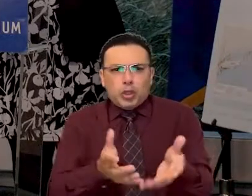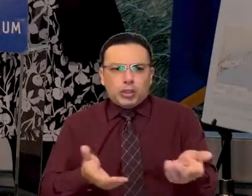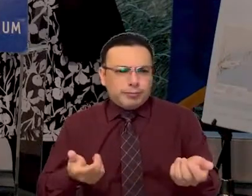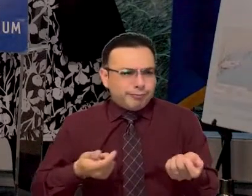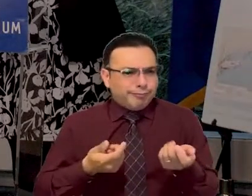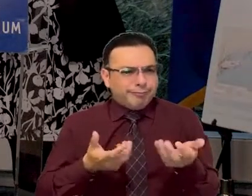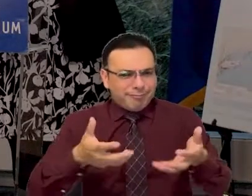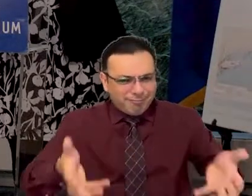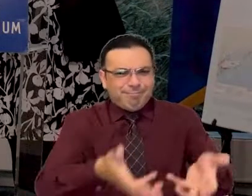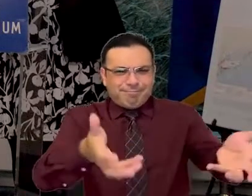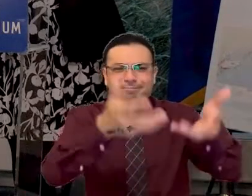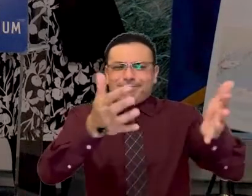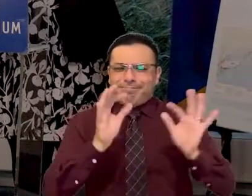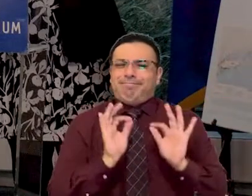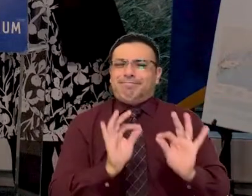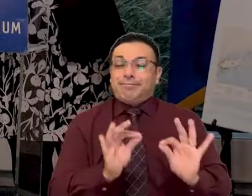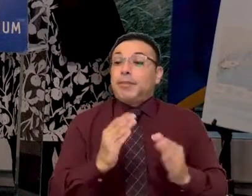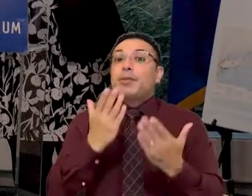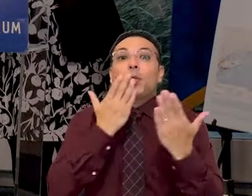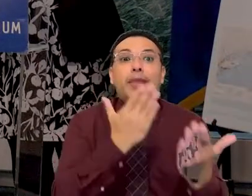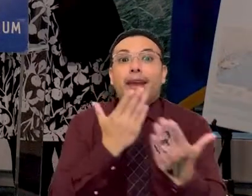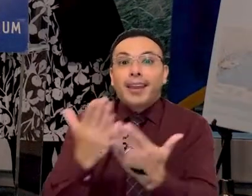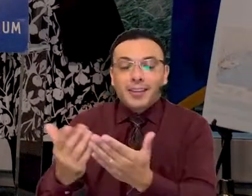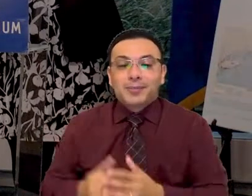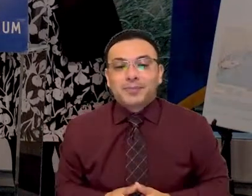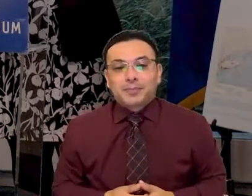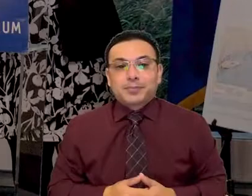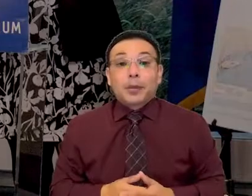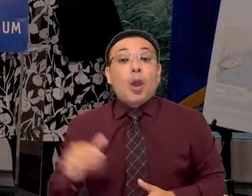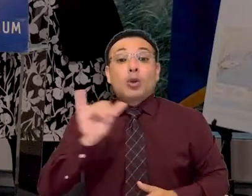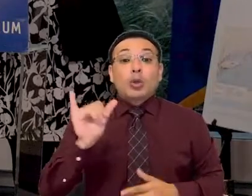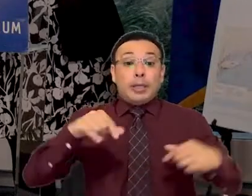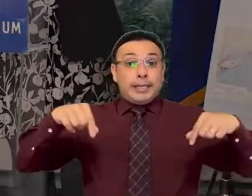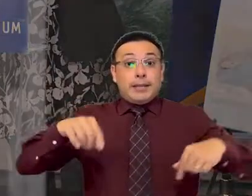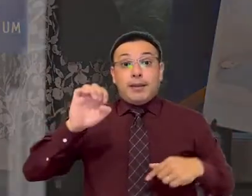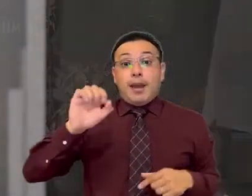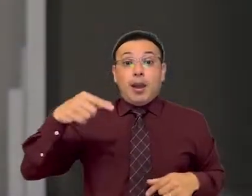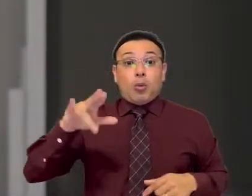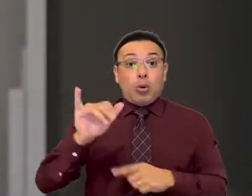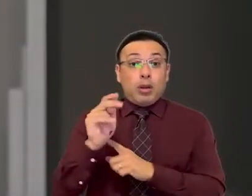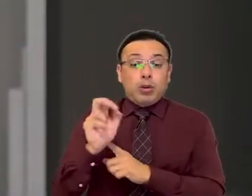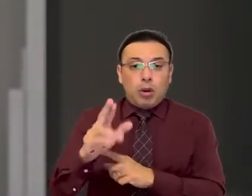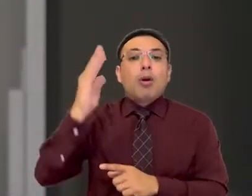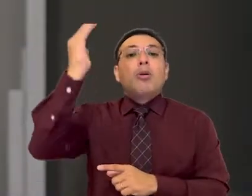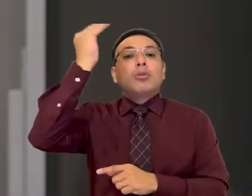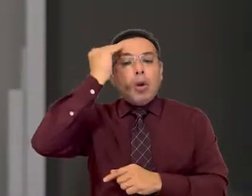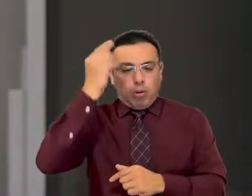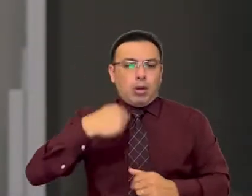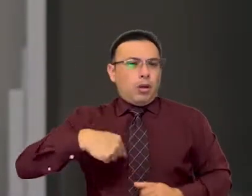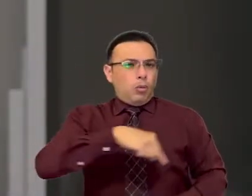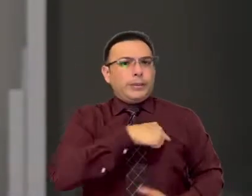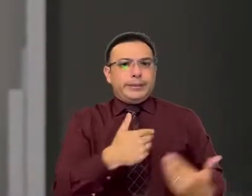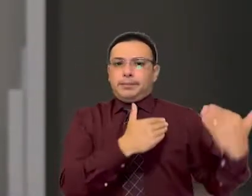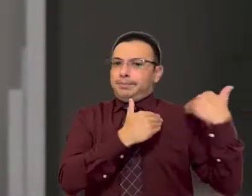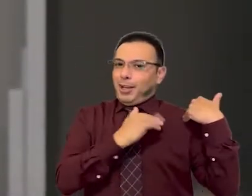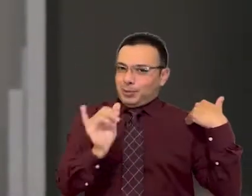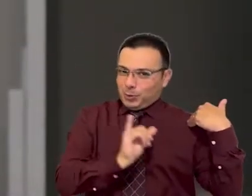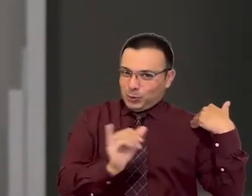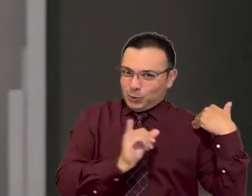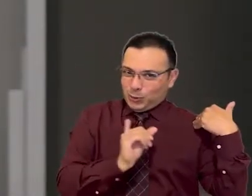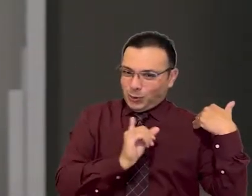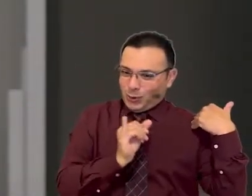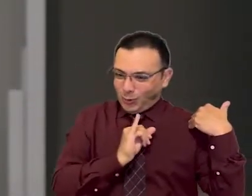tonight. And we also understand our accountability to you, and that we have to contribute to that wind energy and contribute to